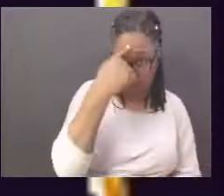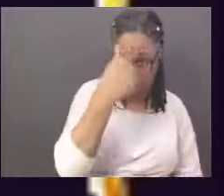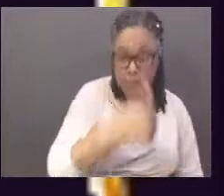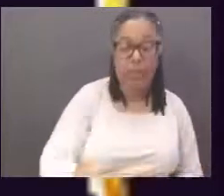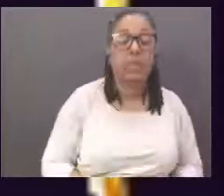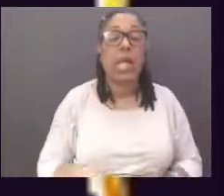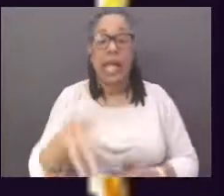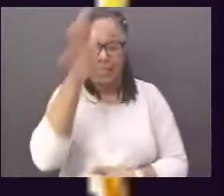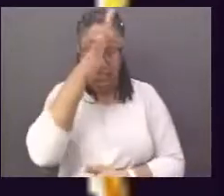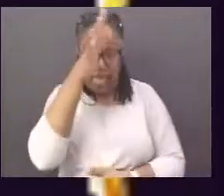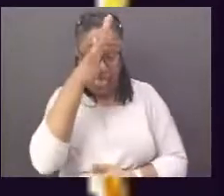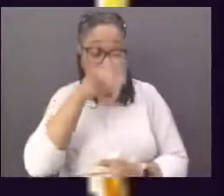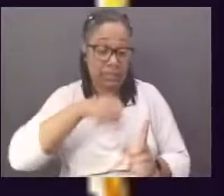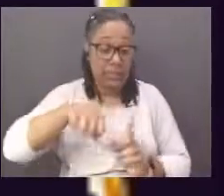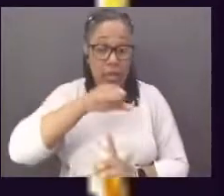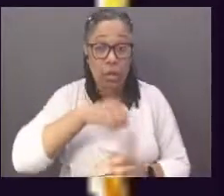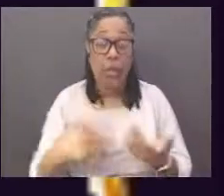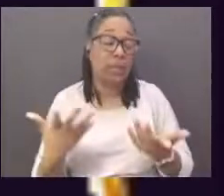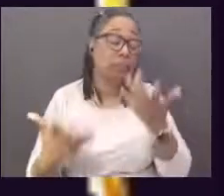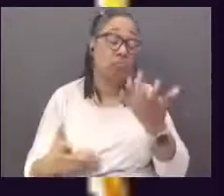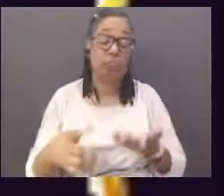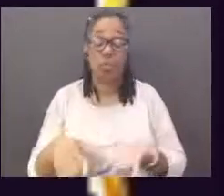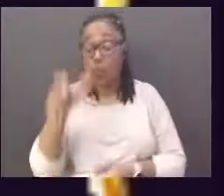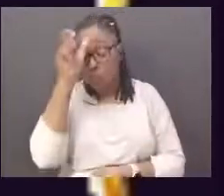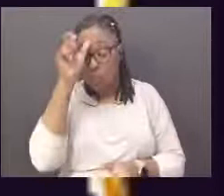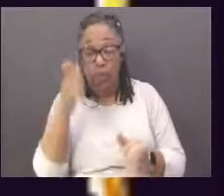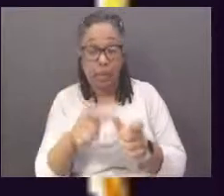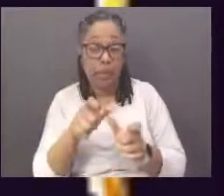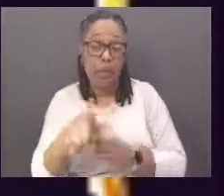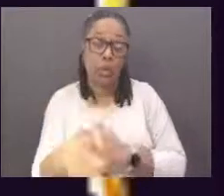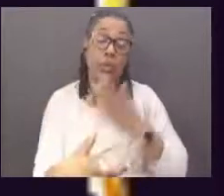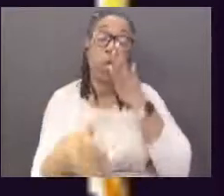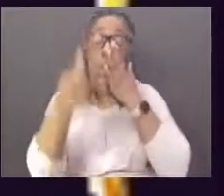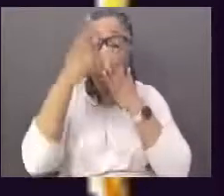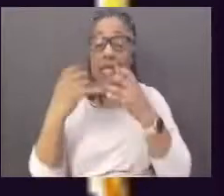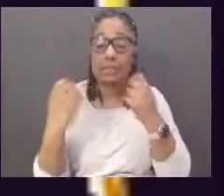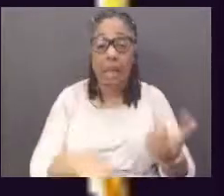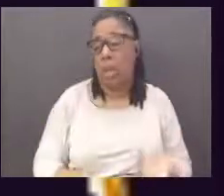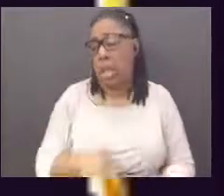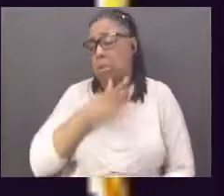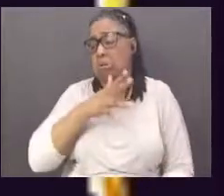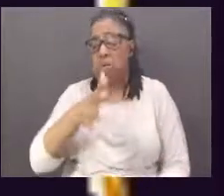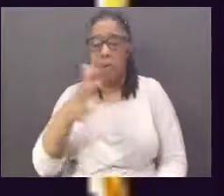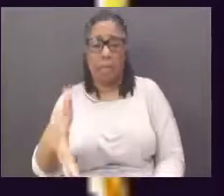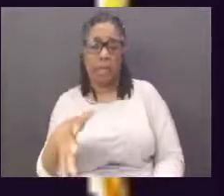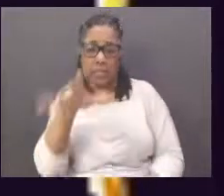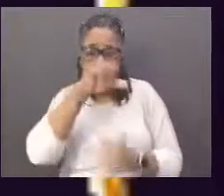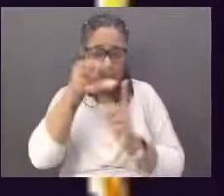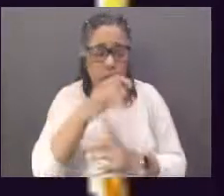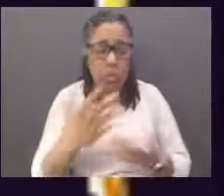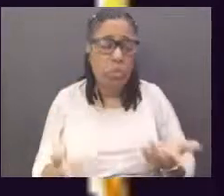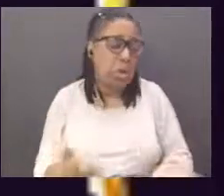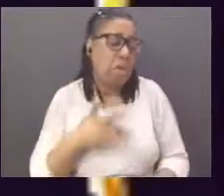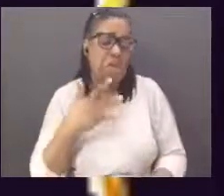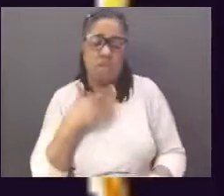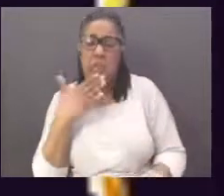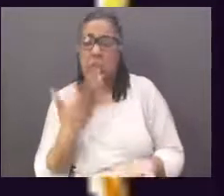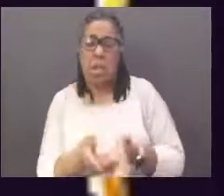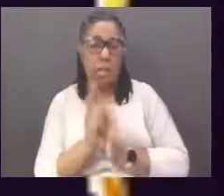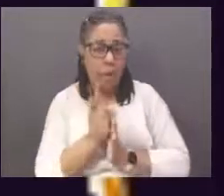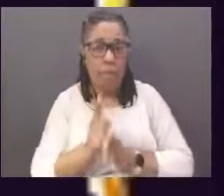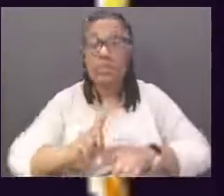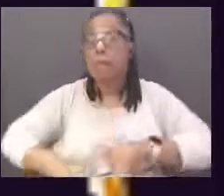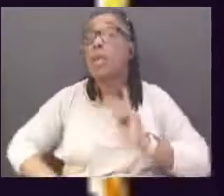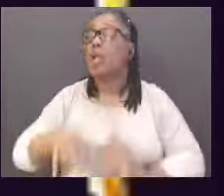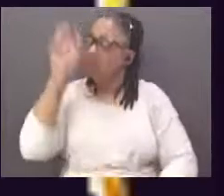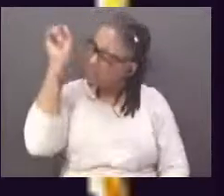of the goodness and power of God. Grandma's anointing may give you Holy Ghost feel-good moments, but you must have your